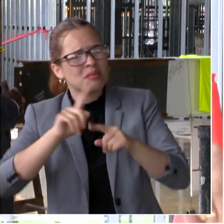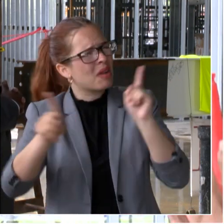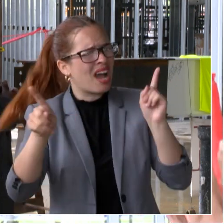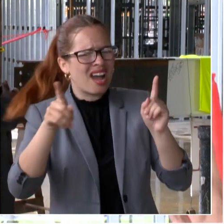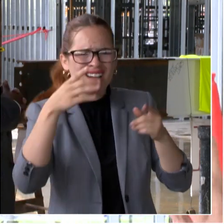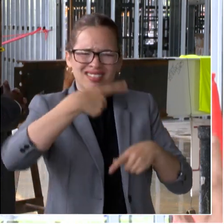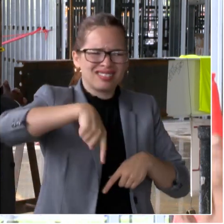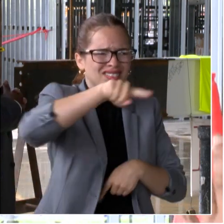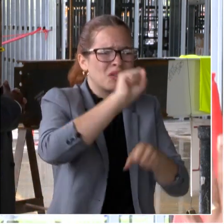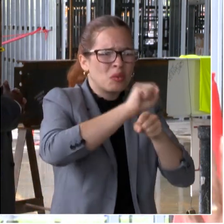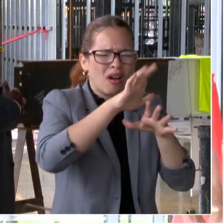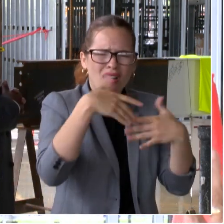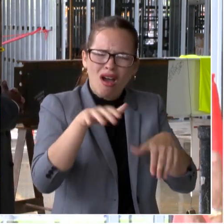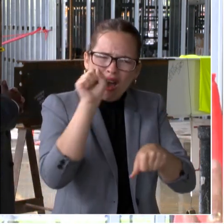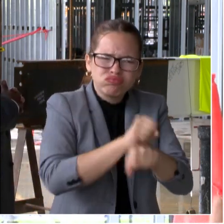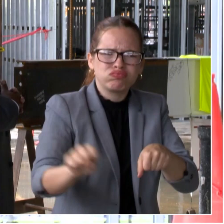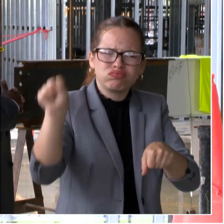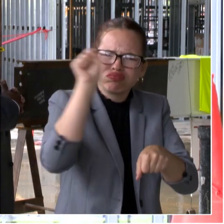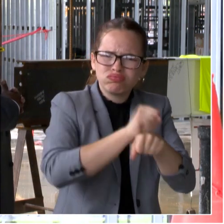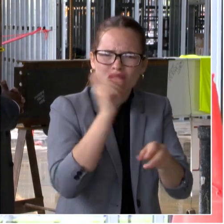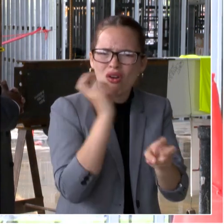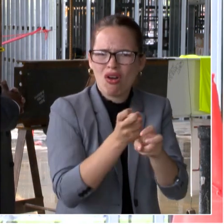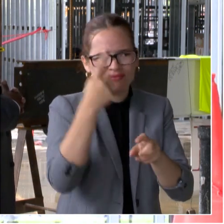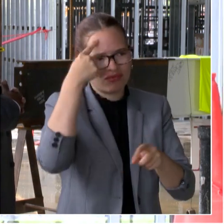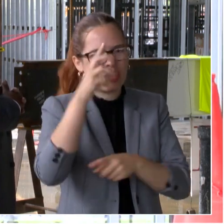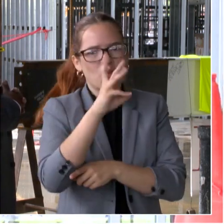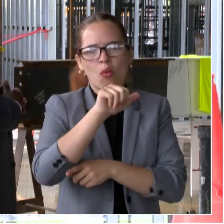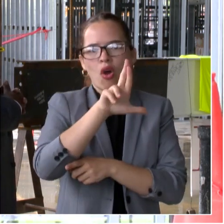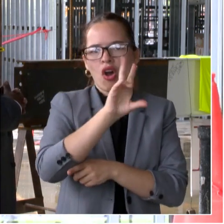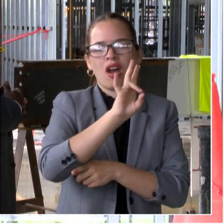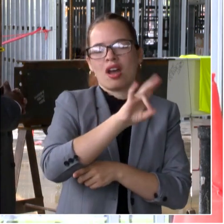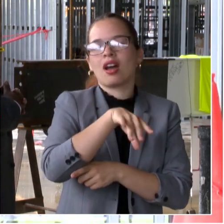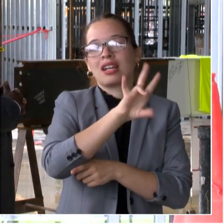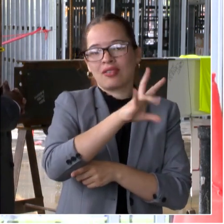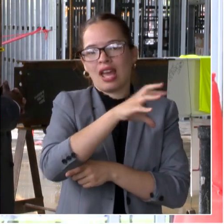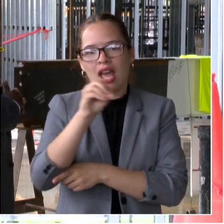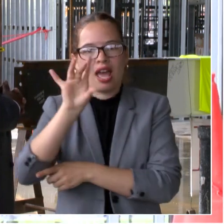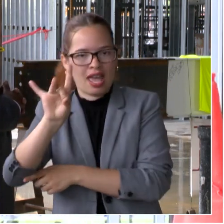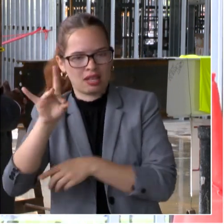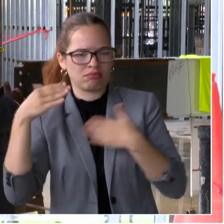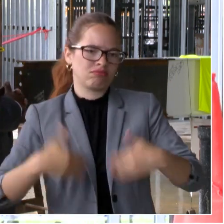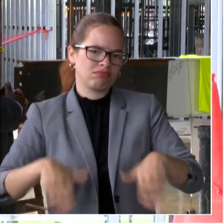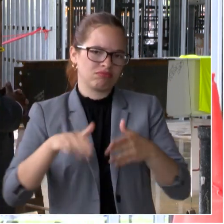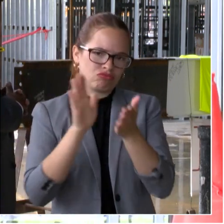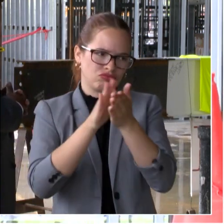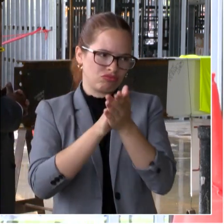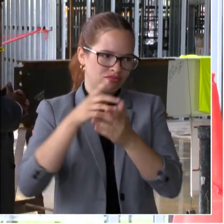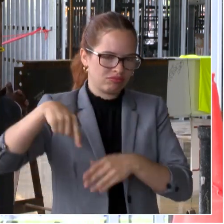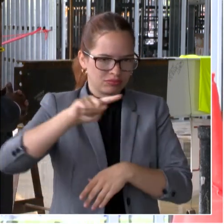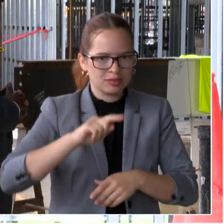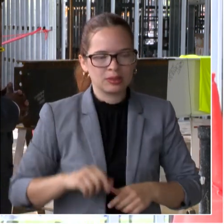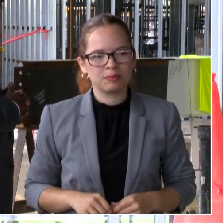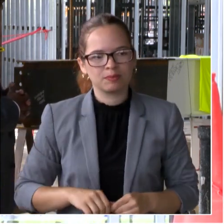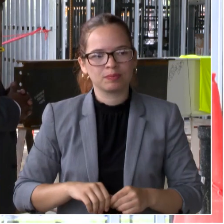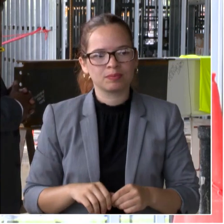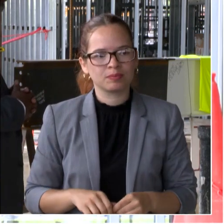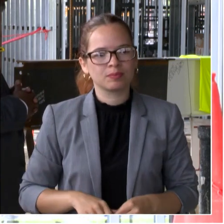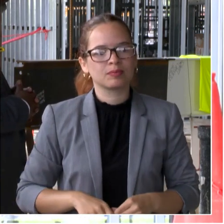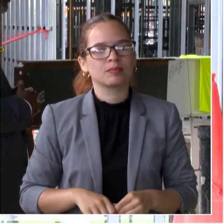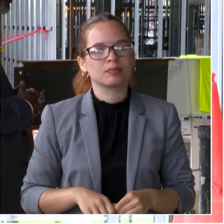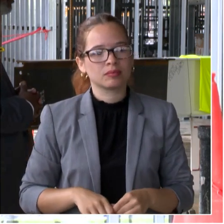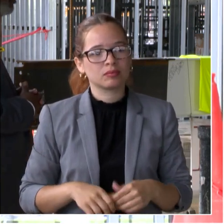going to get this done. Bad things happen when good people do nothing. But there are a number of good people right here today that's doing a great thing